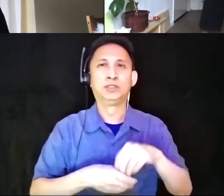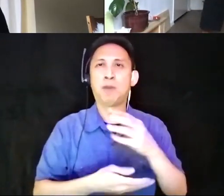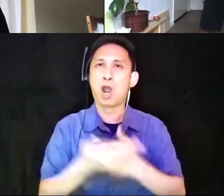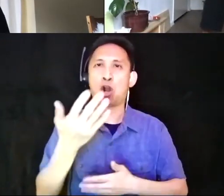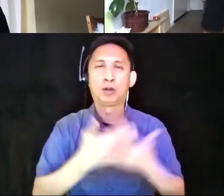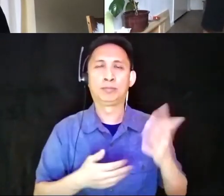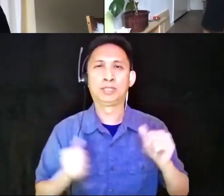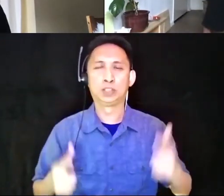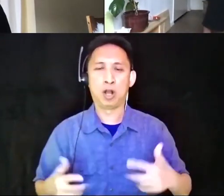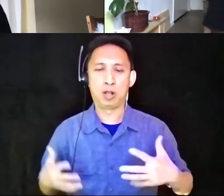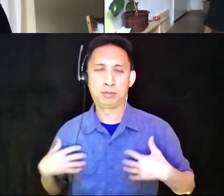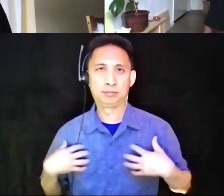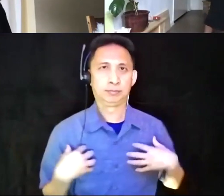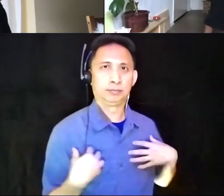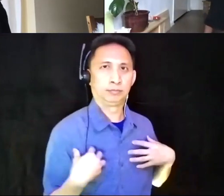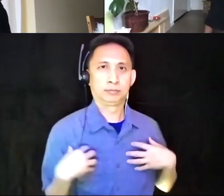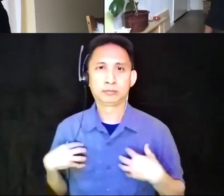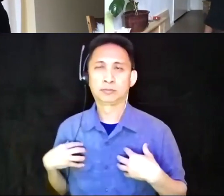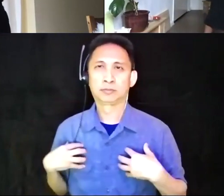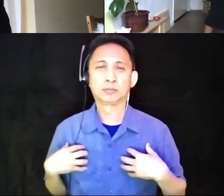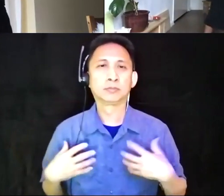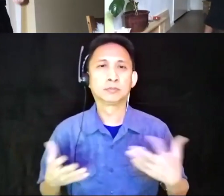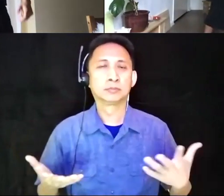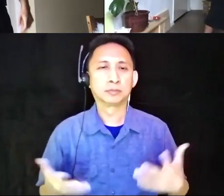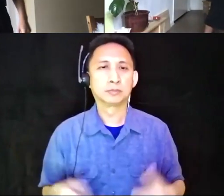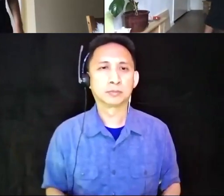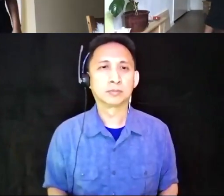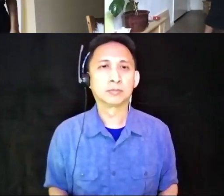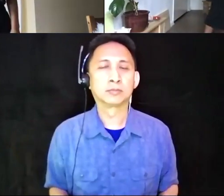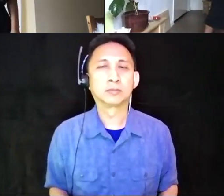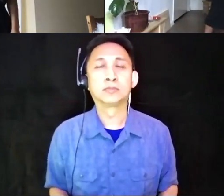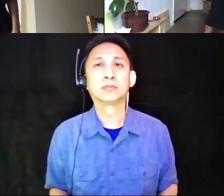So it's like a whip. It's very deadly when you strike with